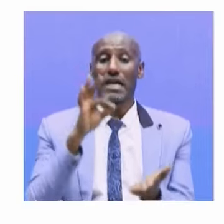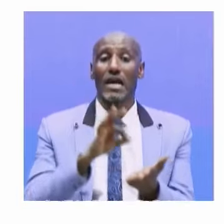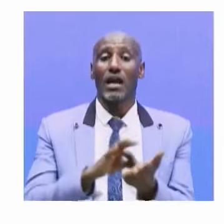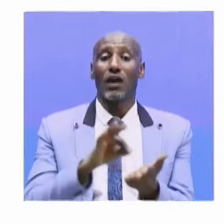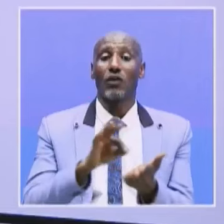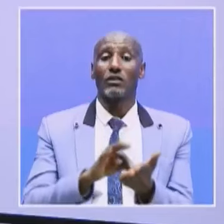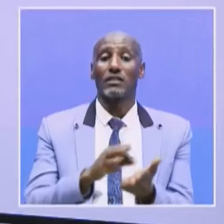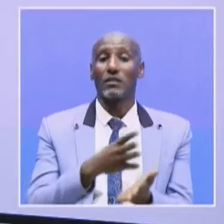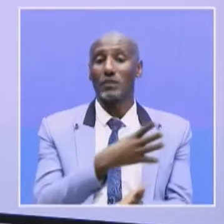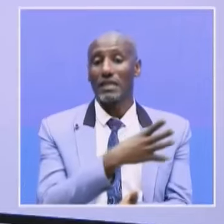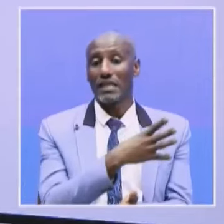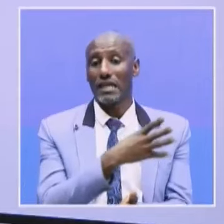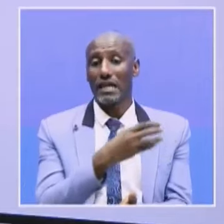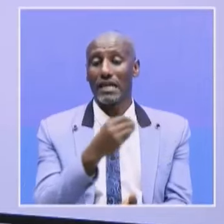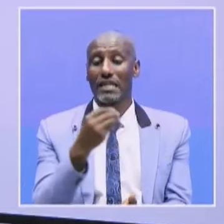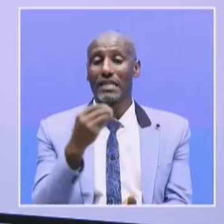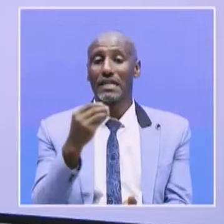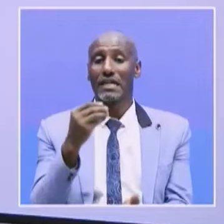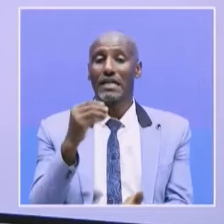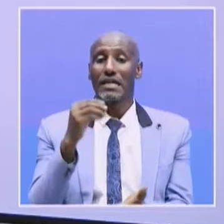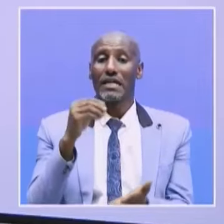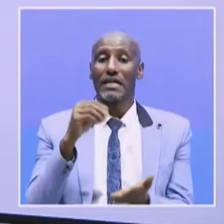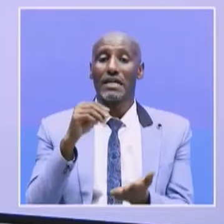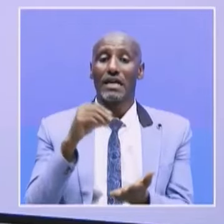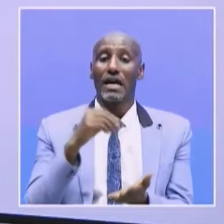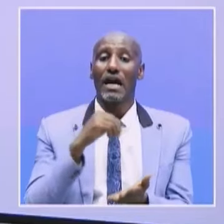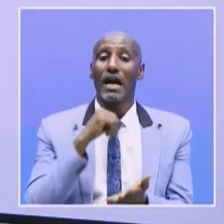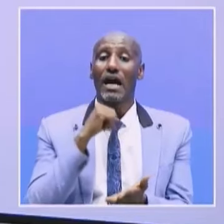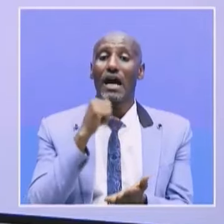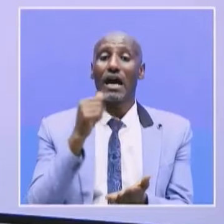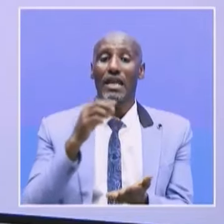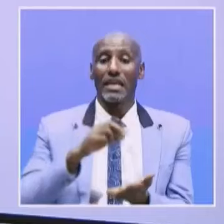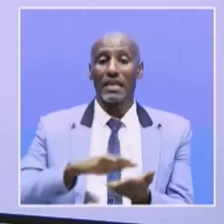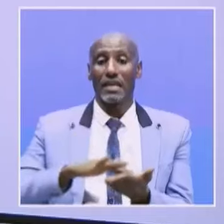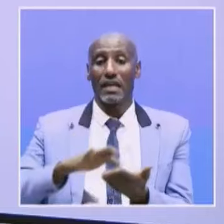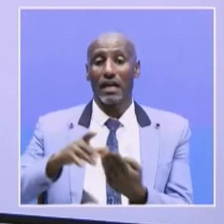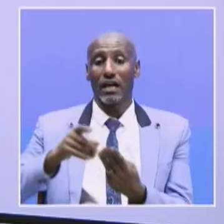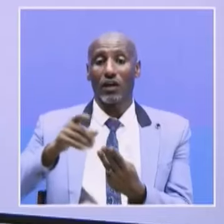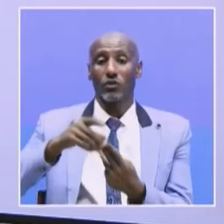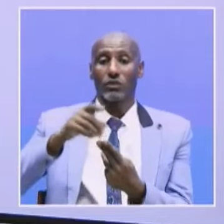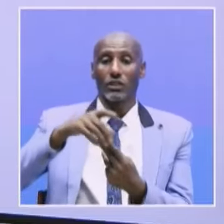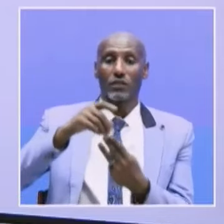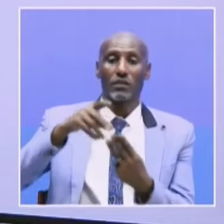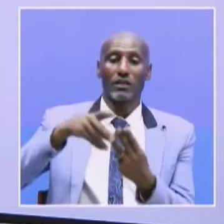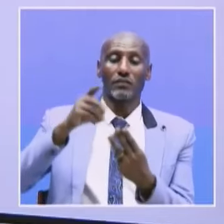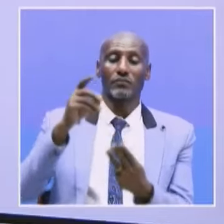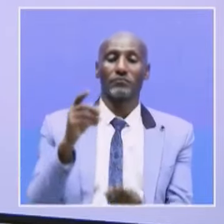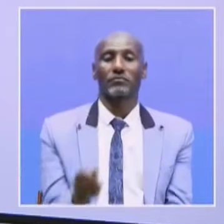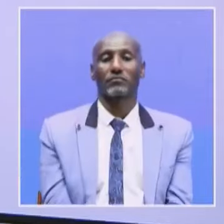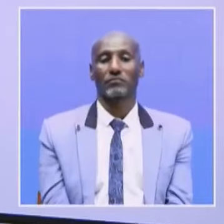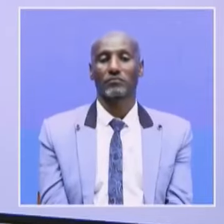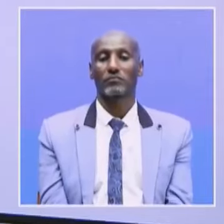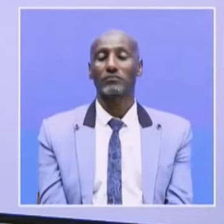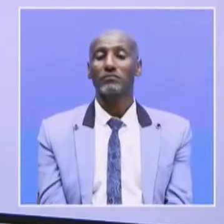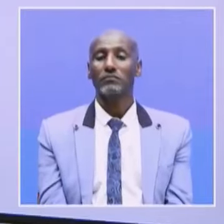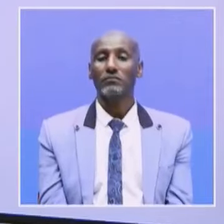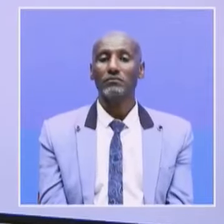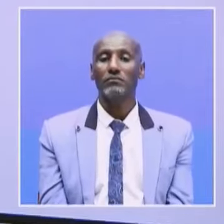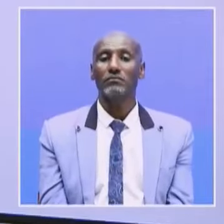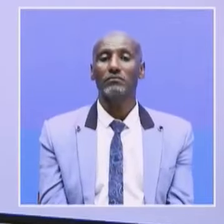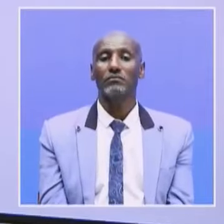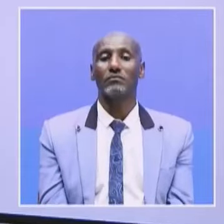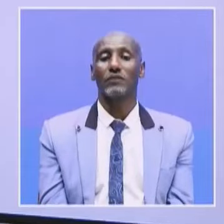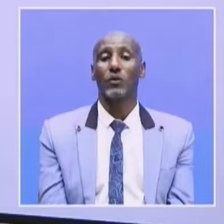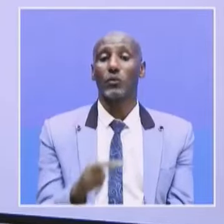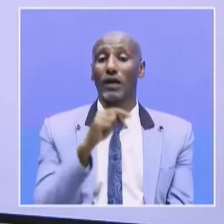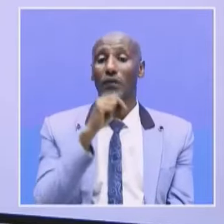noun. Because these nouns we are going to use related with quantifiers. So when we come